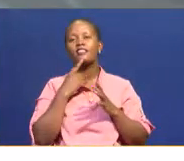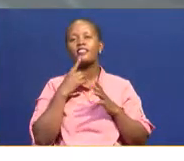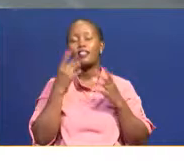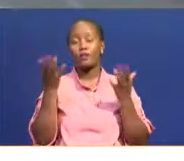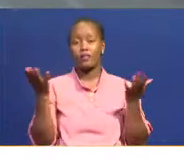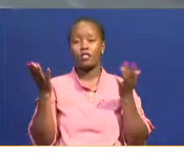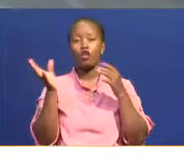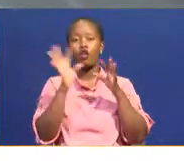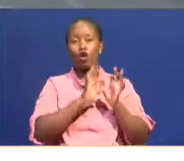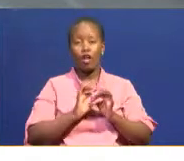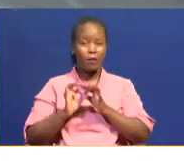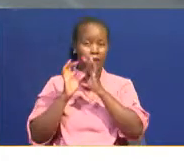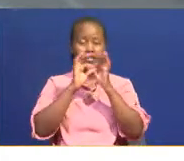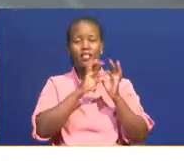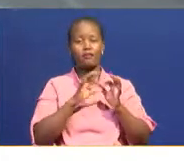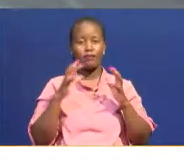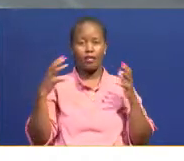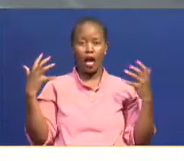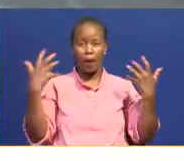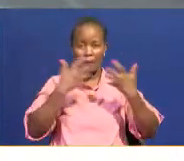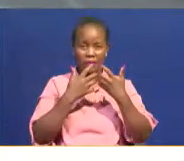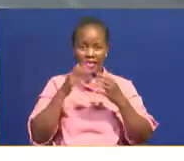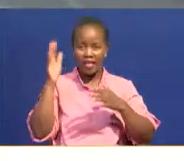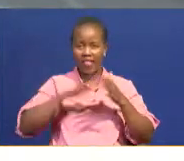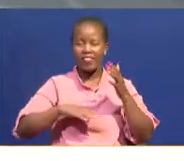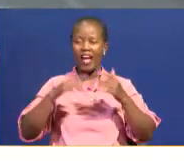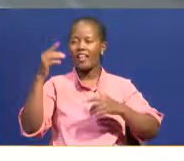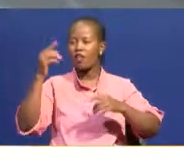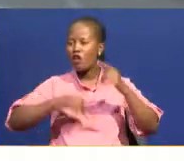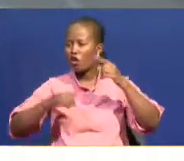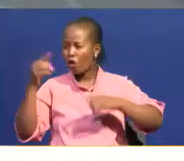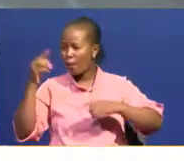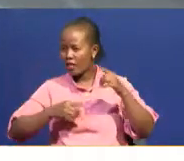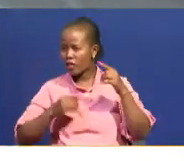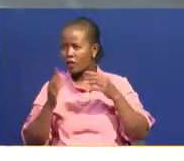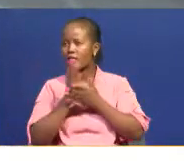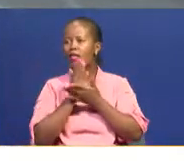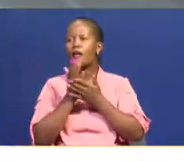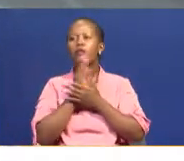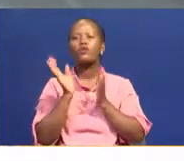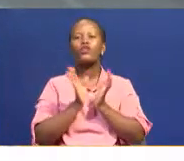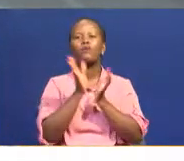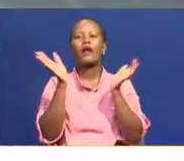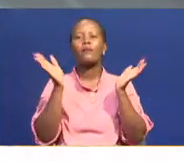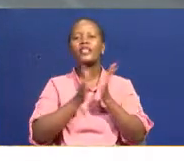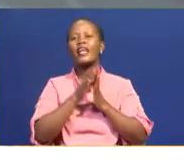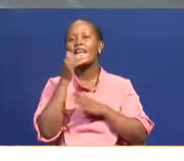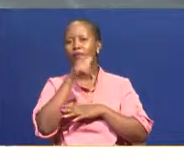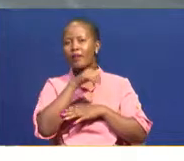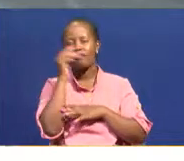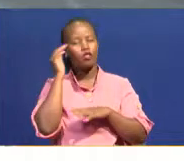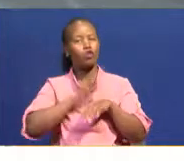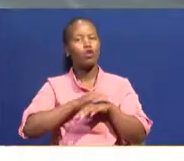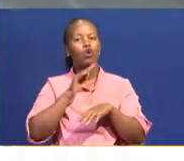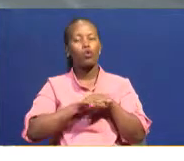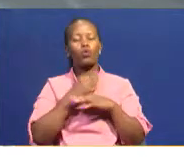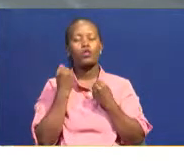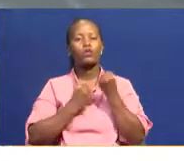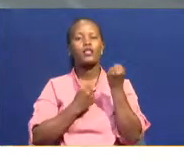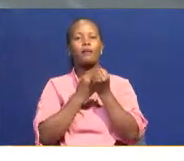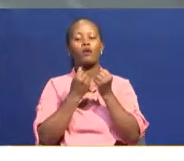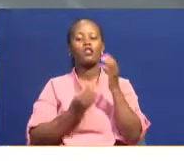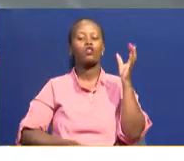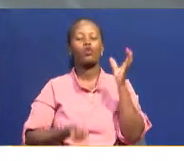a collaborative approach instead of competition between the public and private sector is key to drive the growth of the